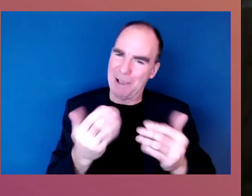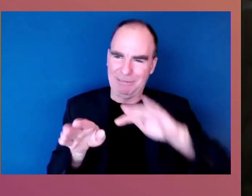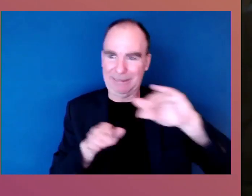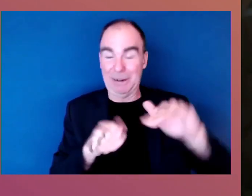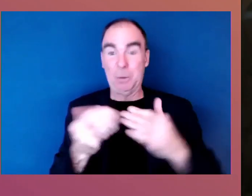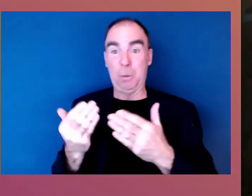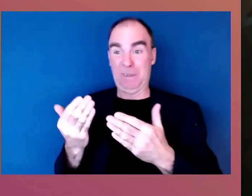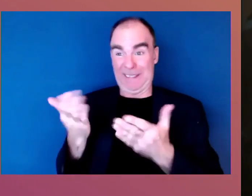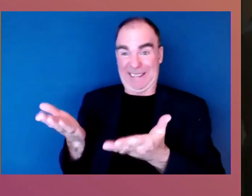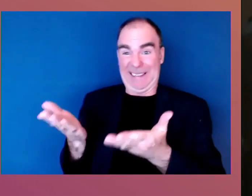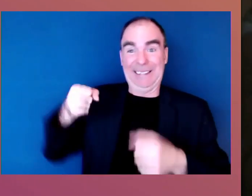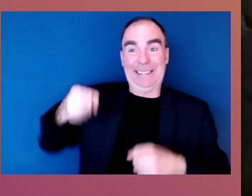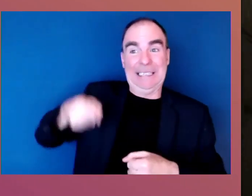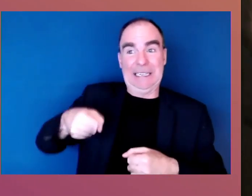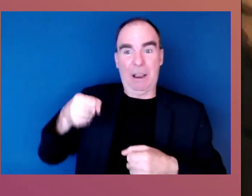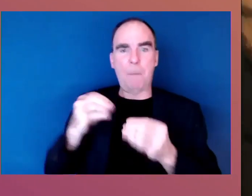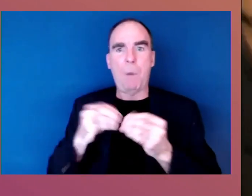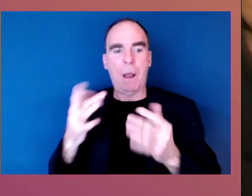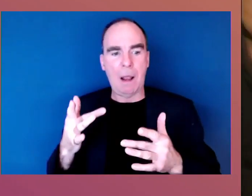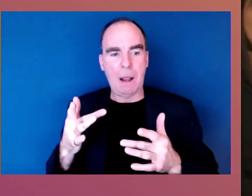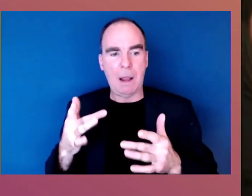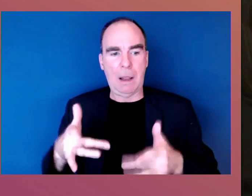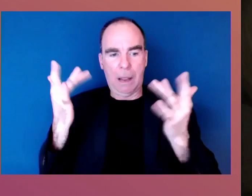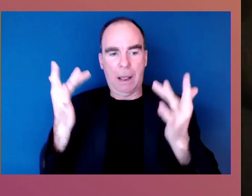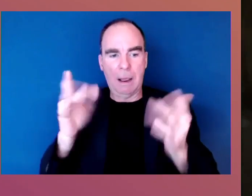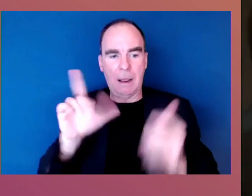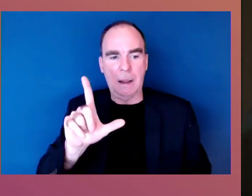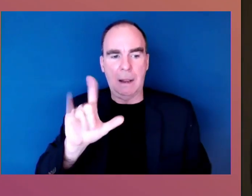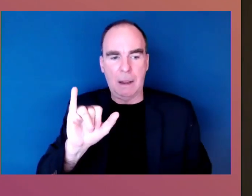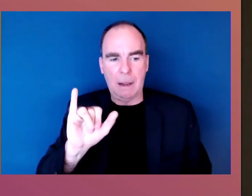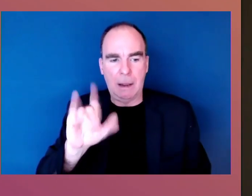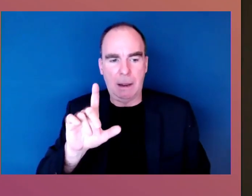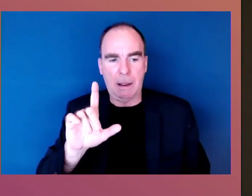is measures the distance to the surrounding world, a